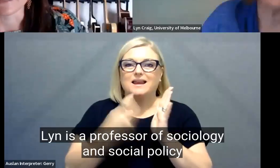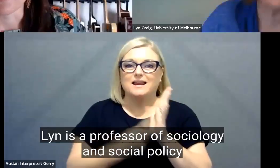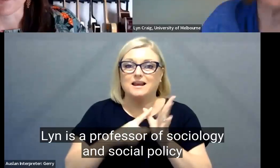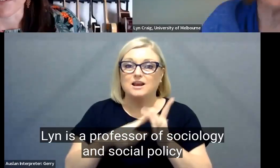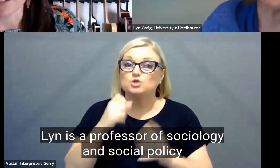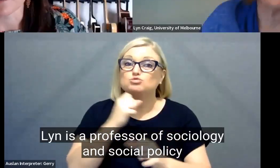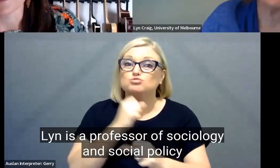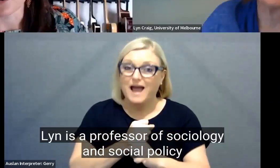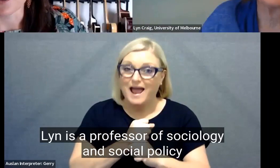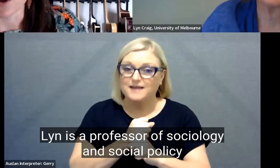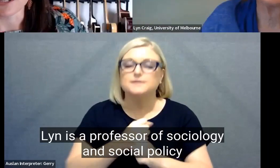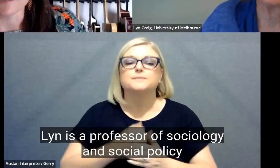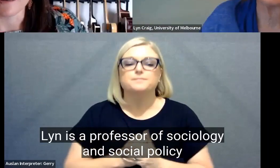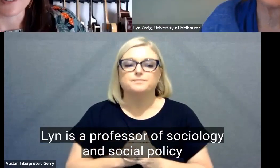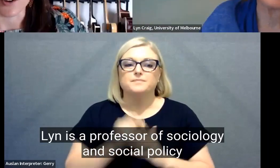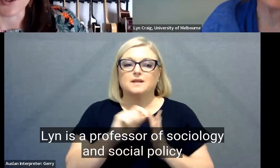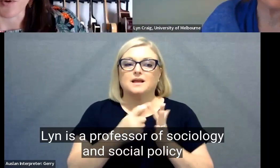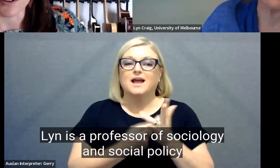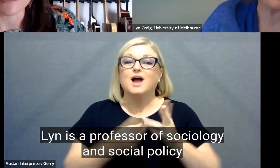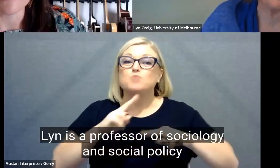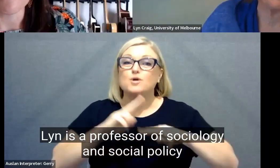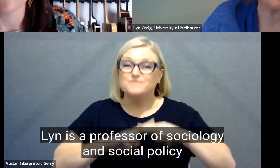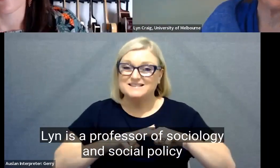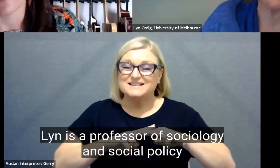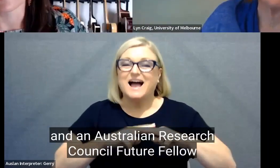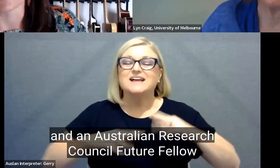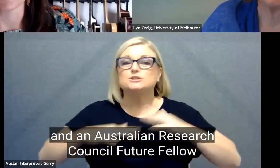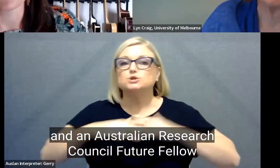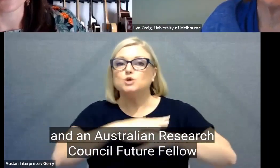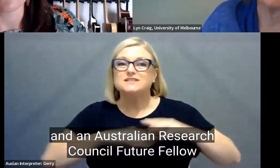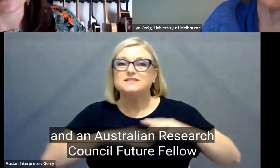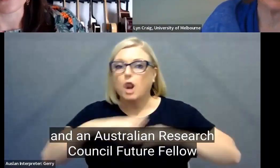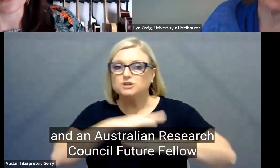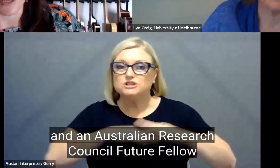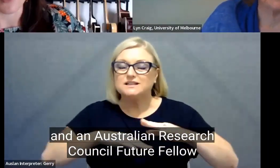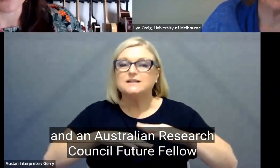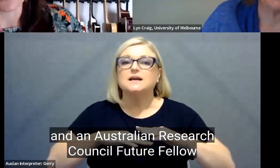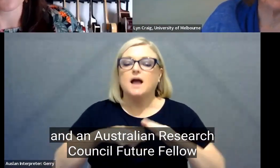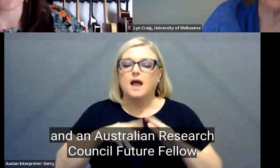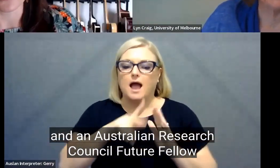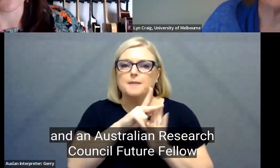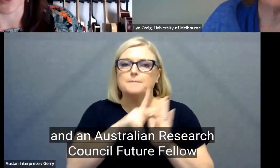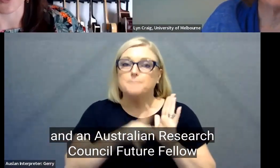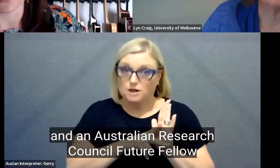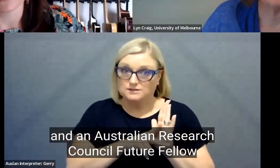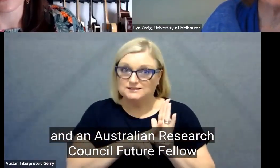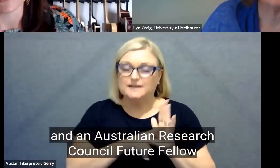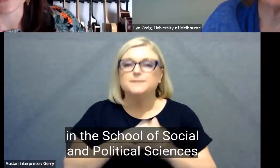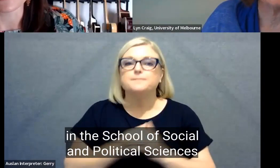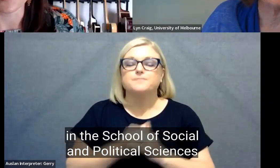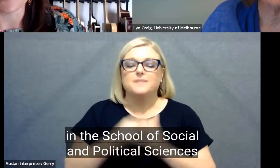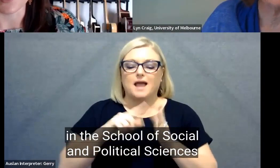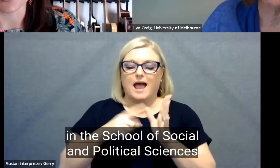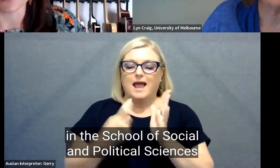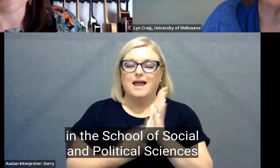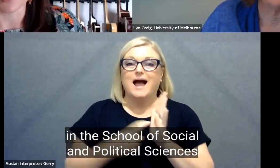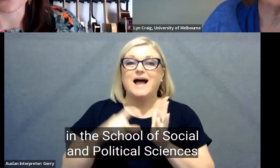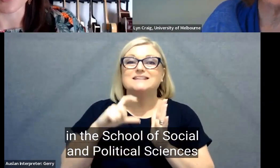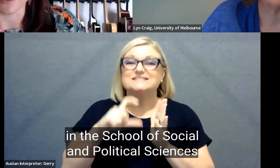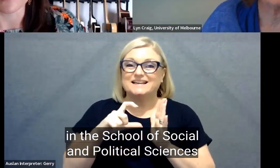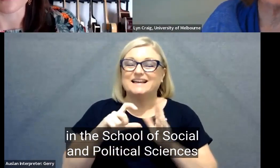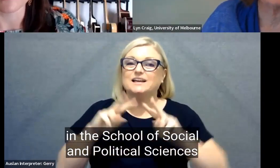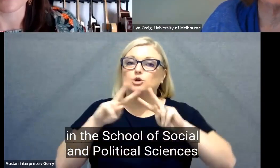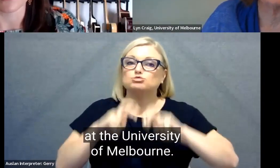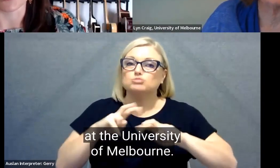Lynn is a Professor of Sociology and Social Policy and an Australian Research Council Future Fellow in the School of Social and